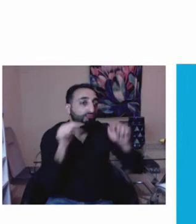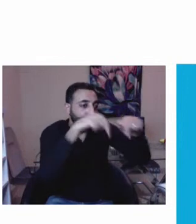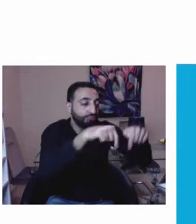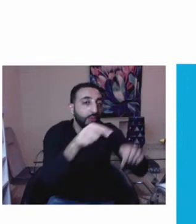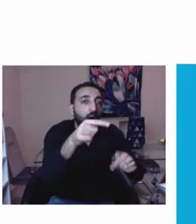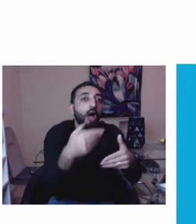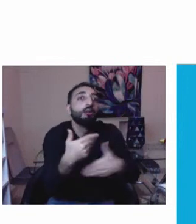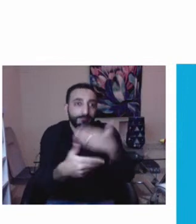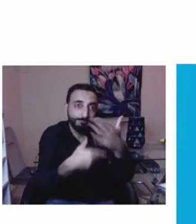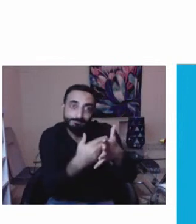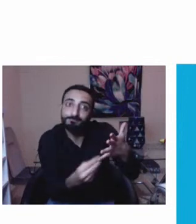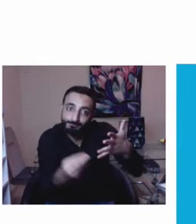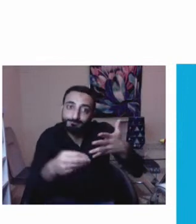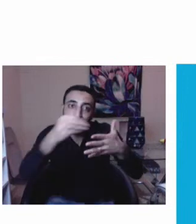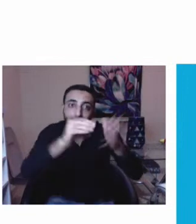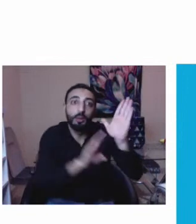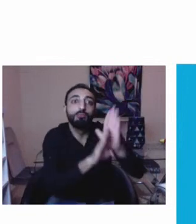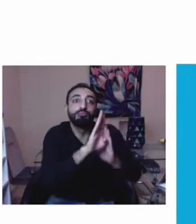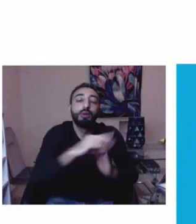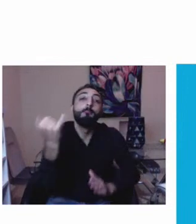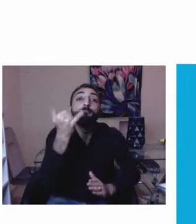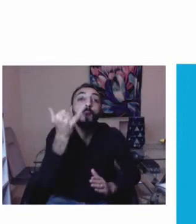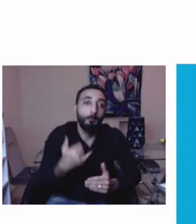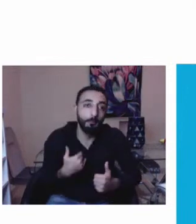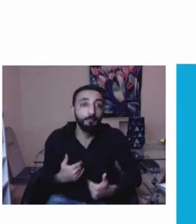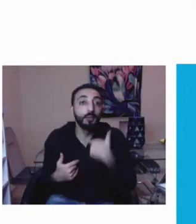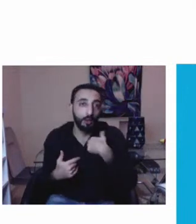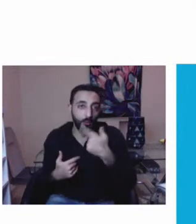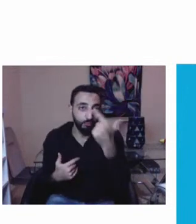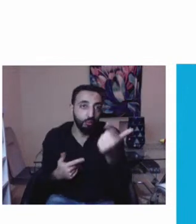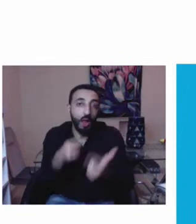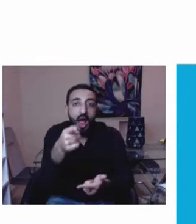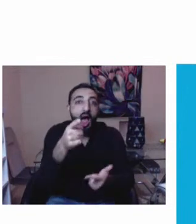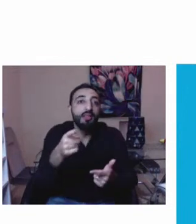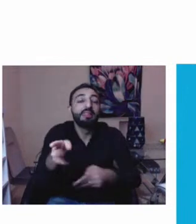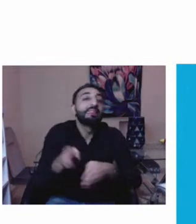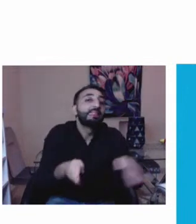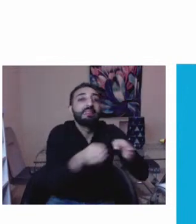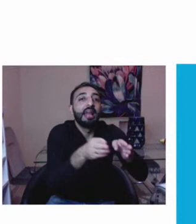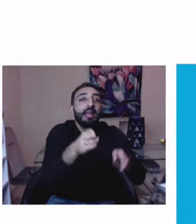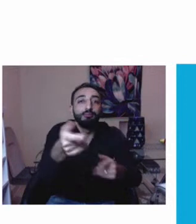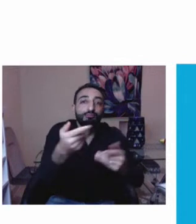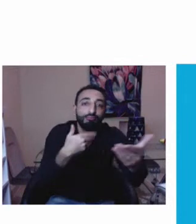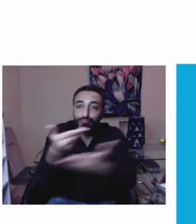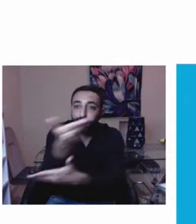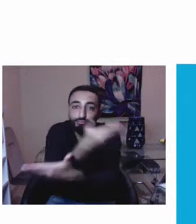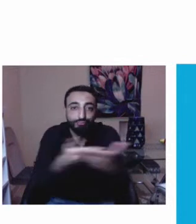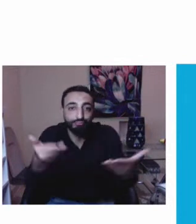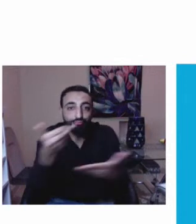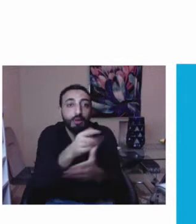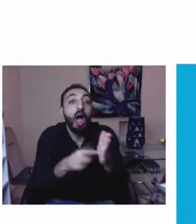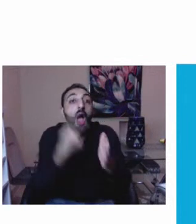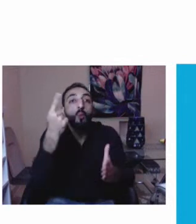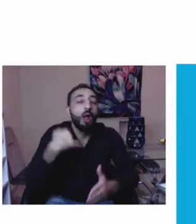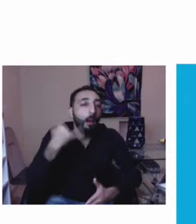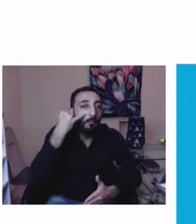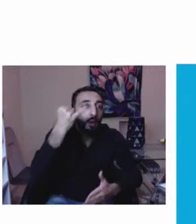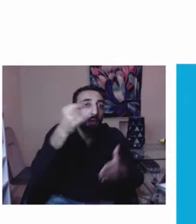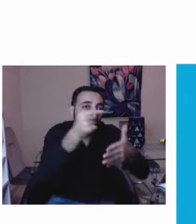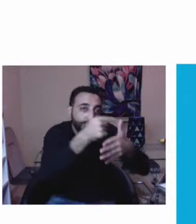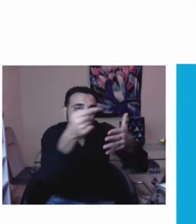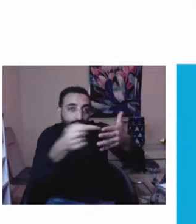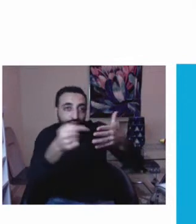will start with the opening remarks by distinguished representatives from Sweden and the Dominican Republic, and then we will move into